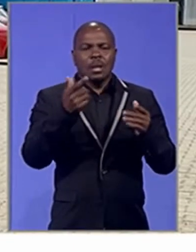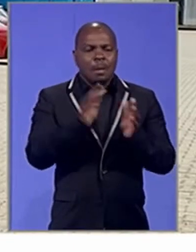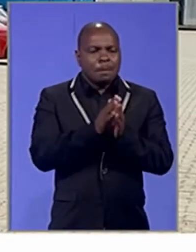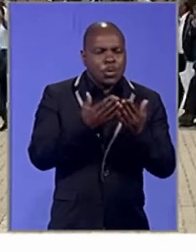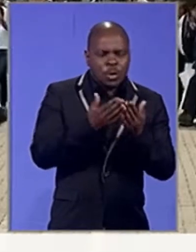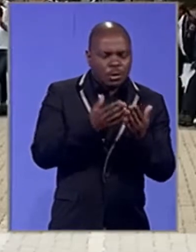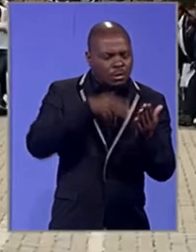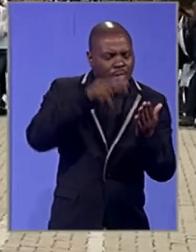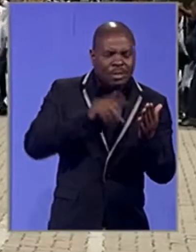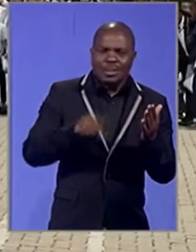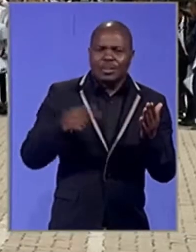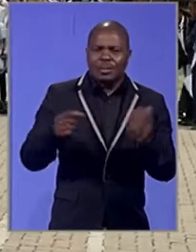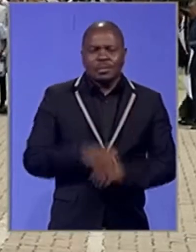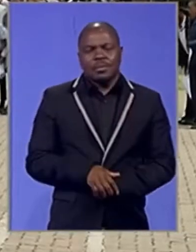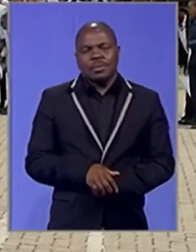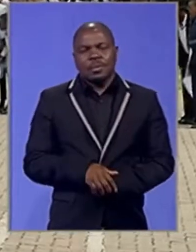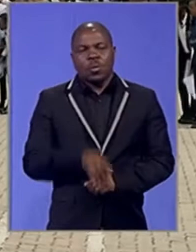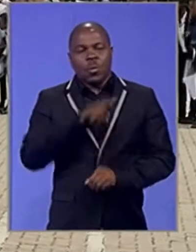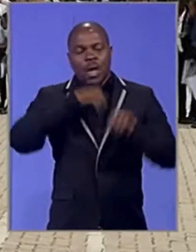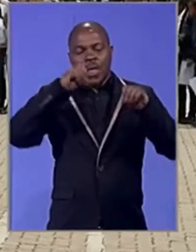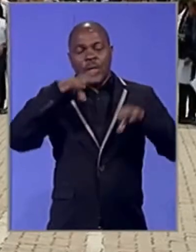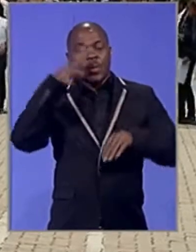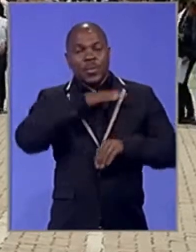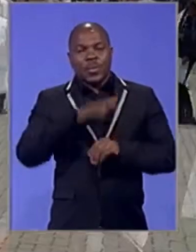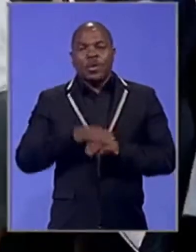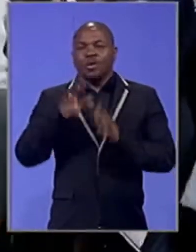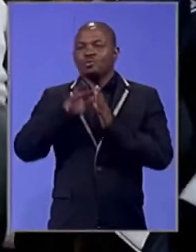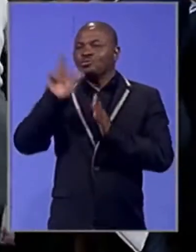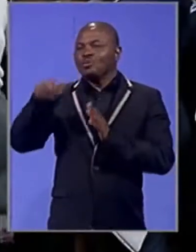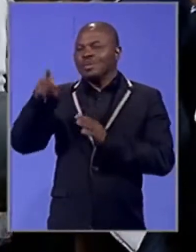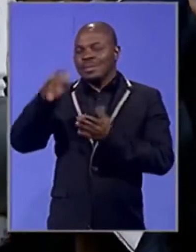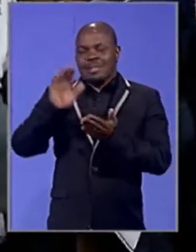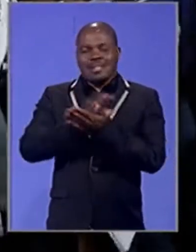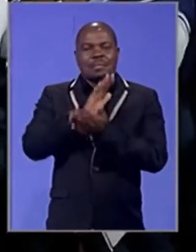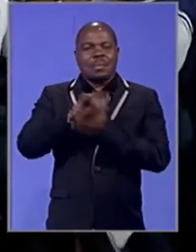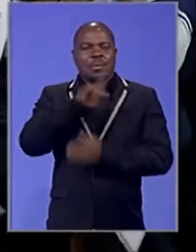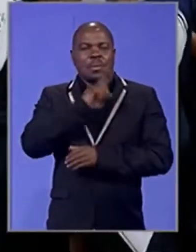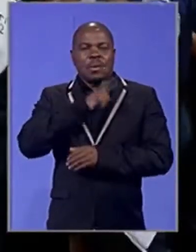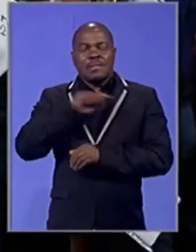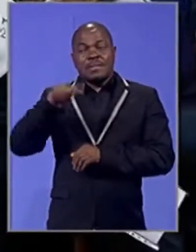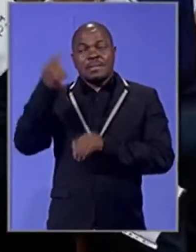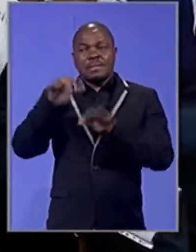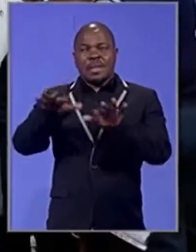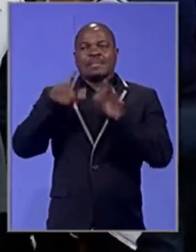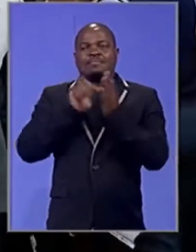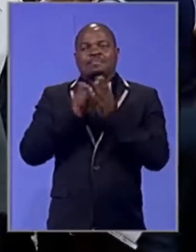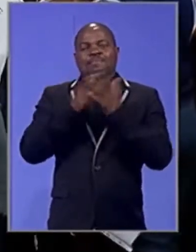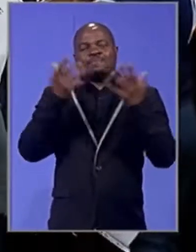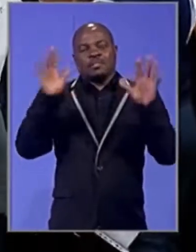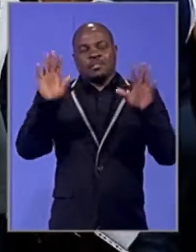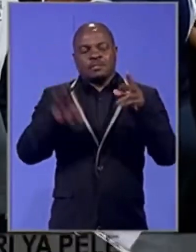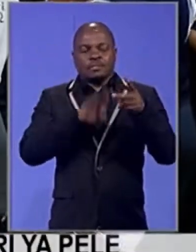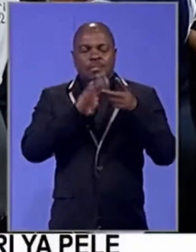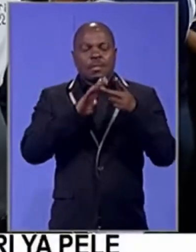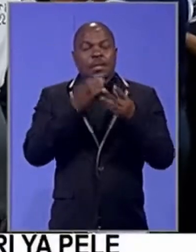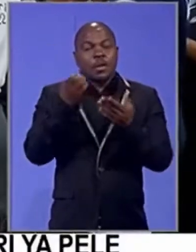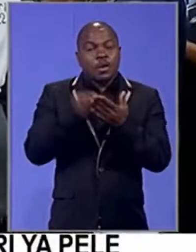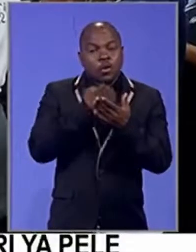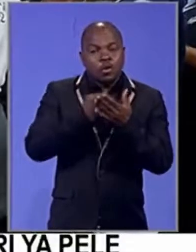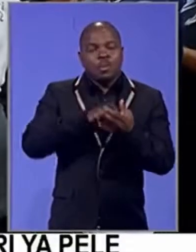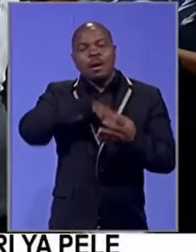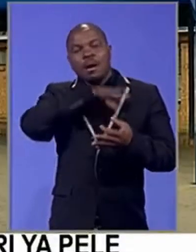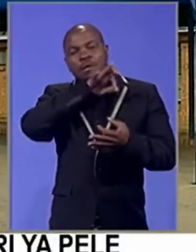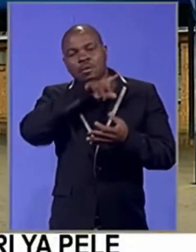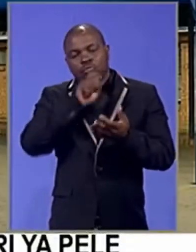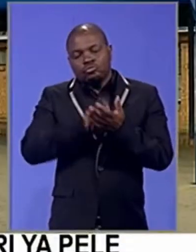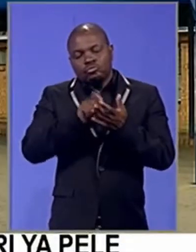sena mabone. Barutwana ba ne ba itumetse thata go latela tlhatlhobo ya bone ya ntlha gompieno. Ba tlile go kwala economics le Afrikaans